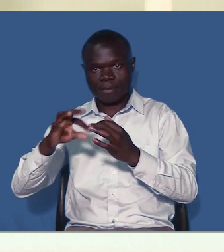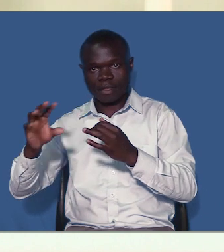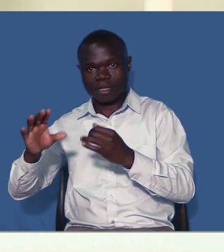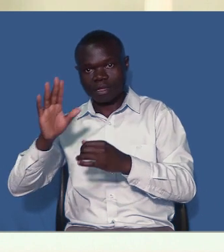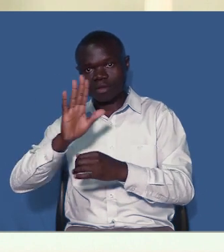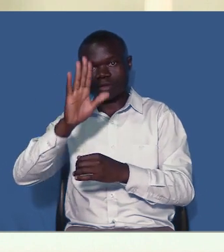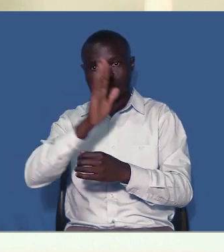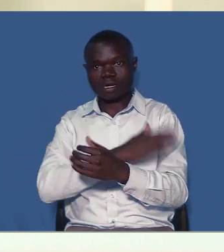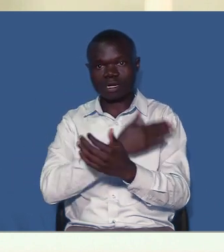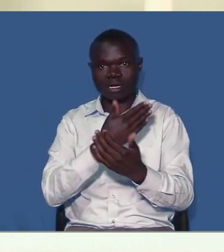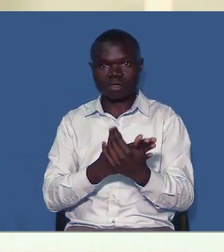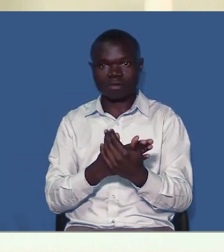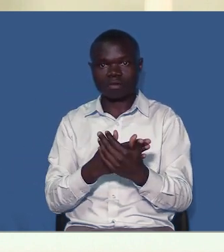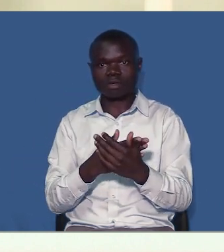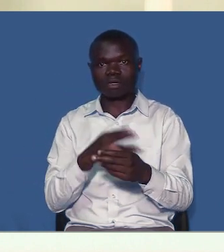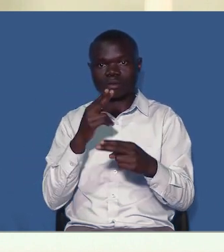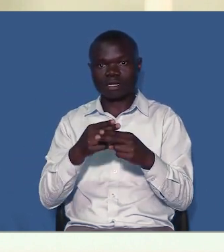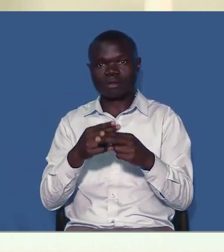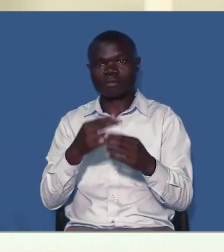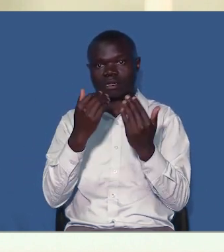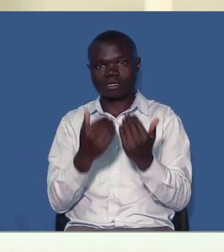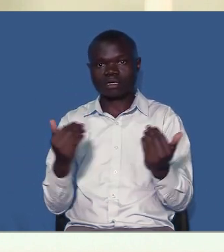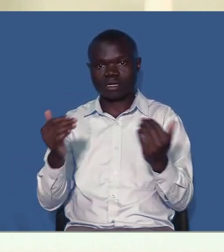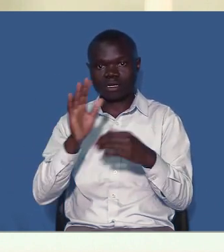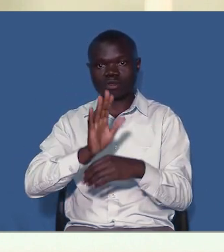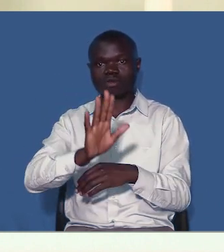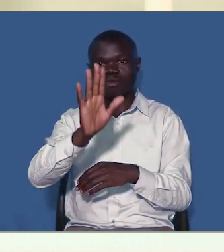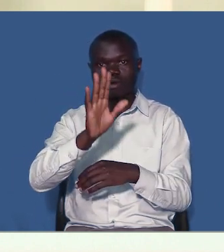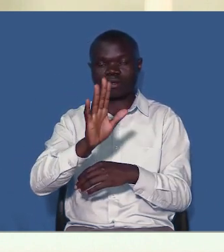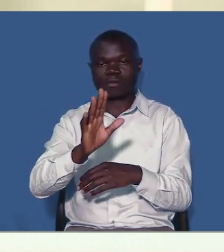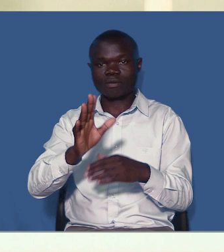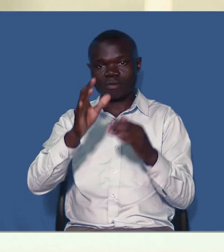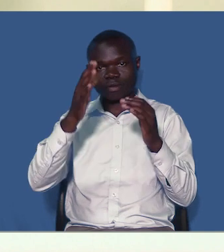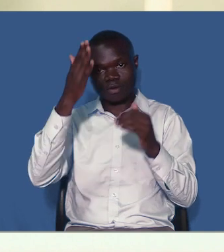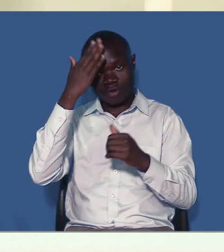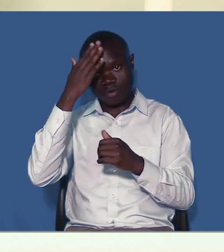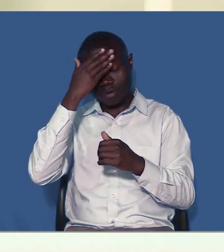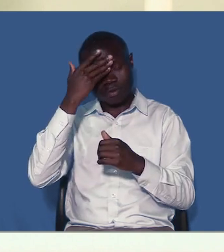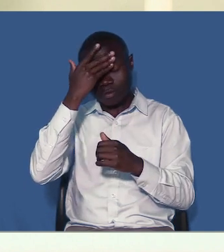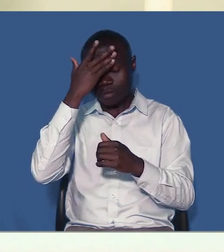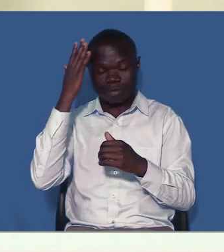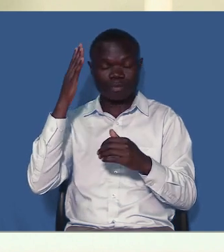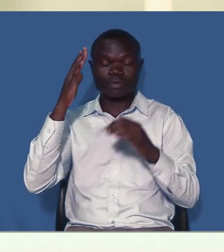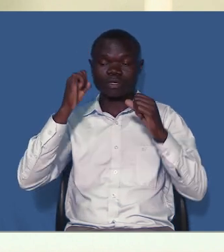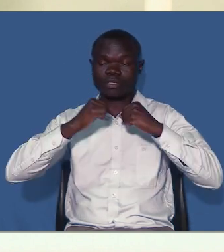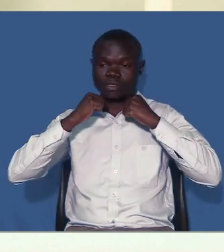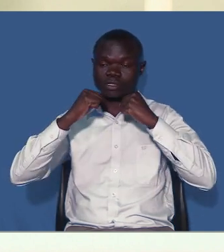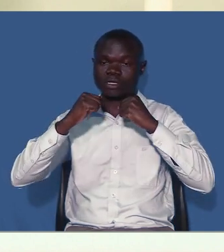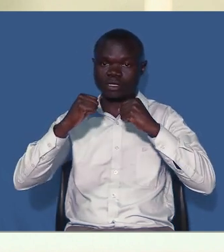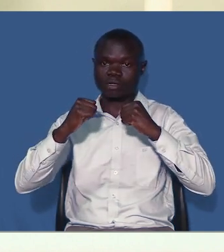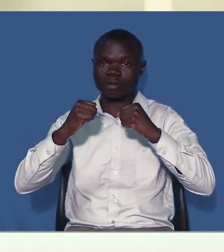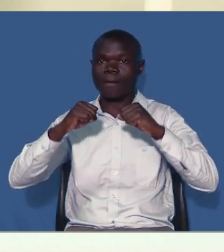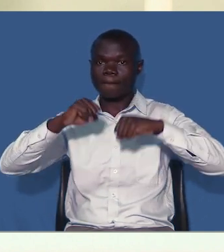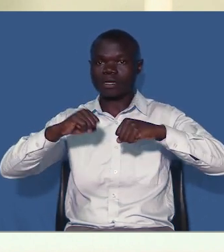be called your children. Help us to keep your commandments. Renew our strength this day that we may be strong in